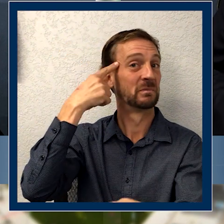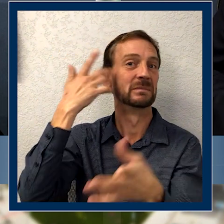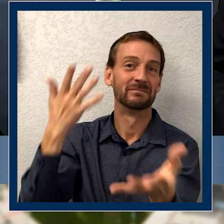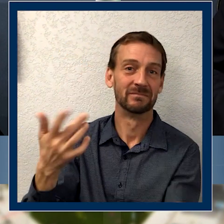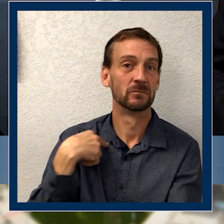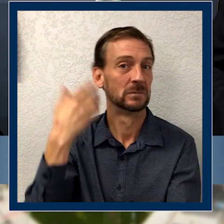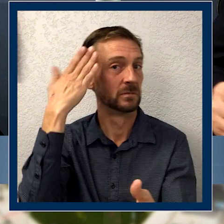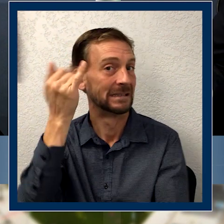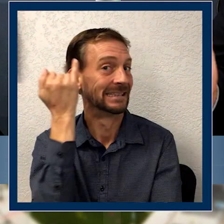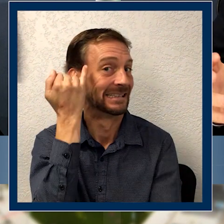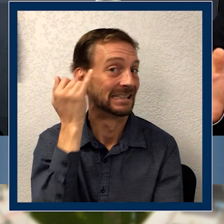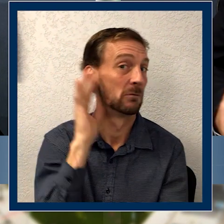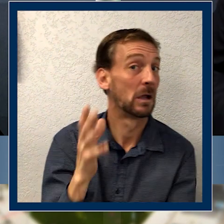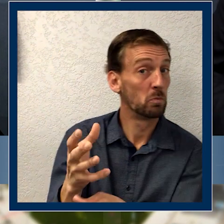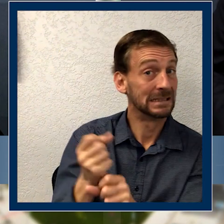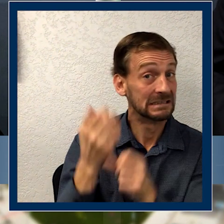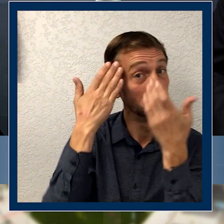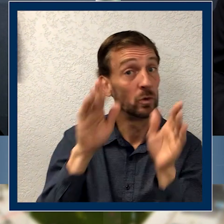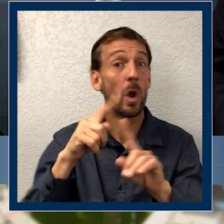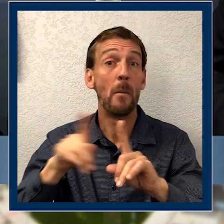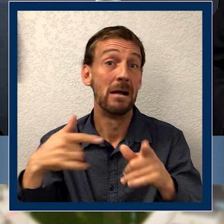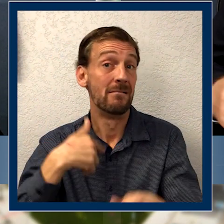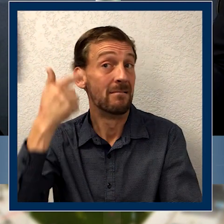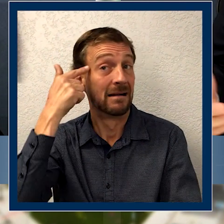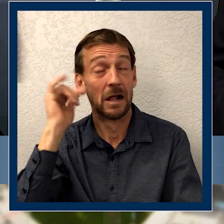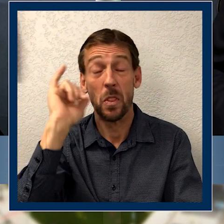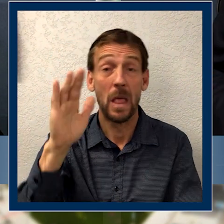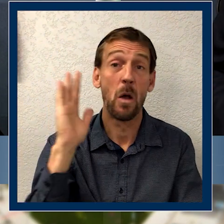if we'll receive any of that. But all of these things, I think, are